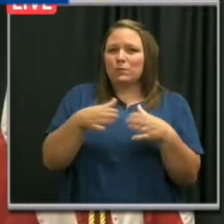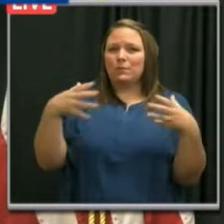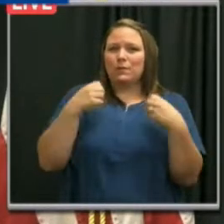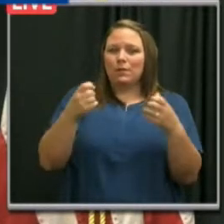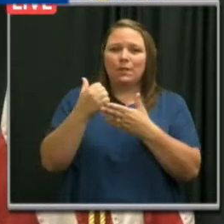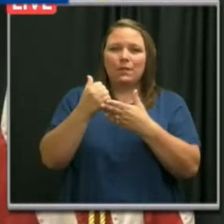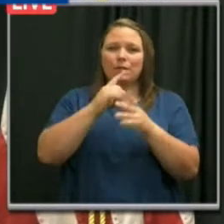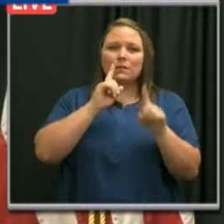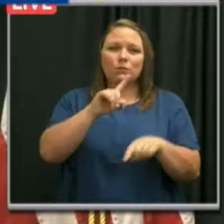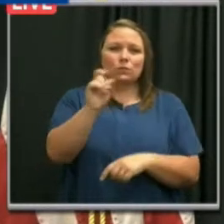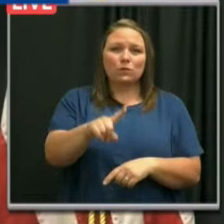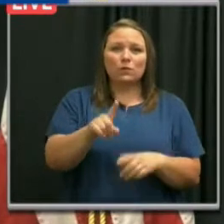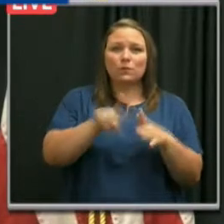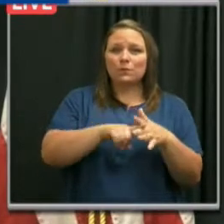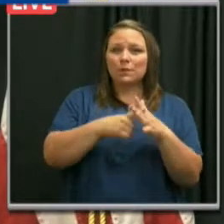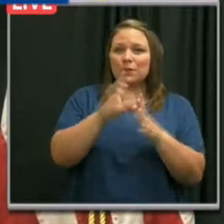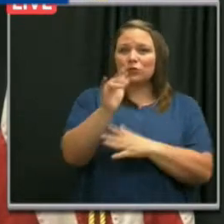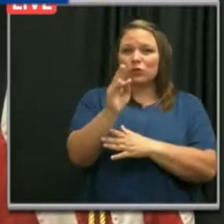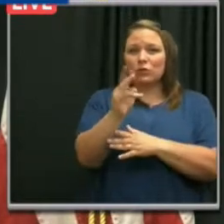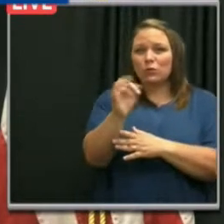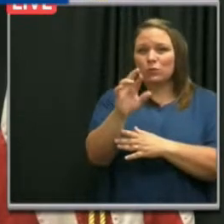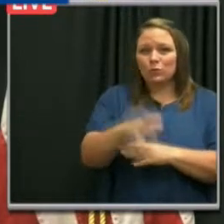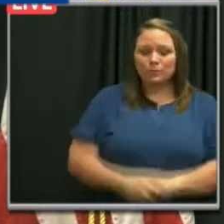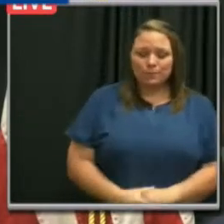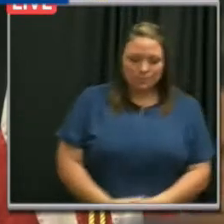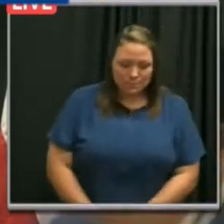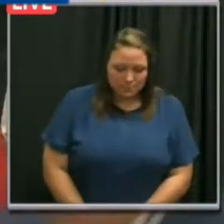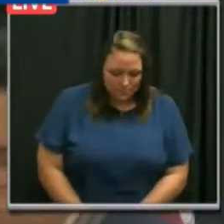questions. We'll begin with Mayor John Cooper.